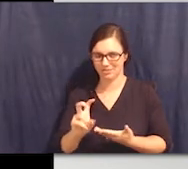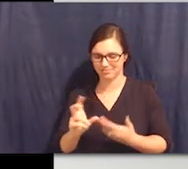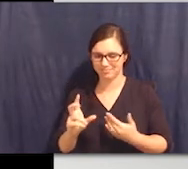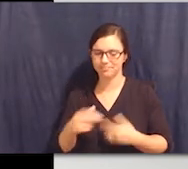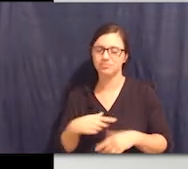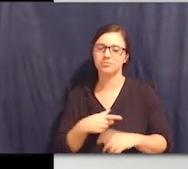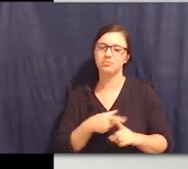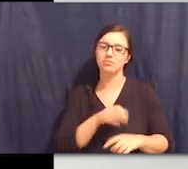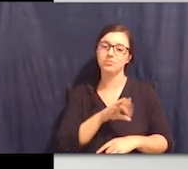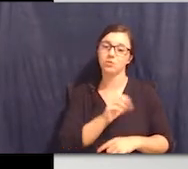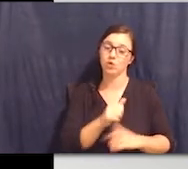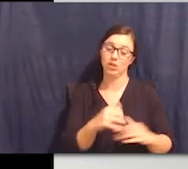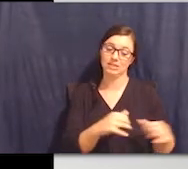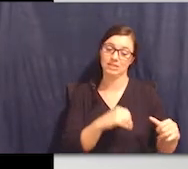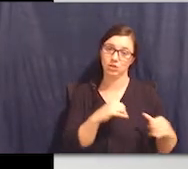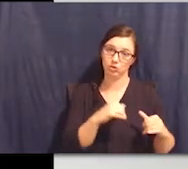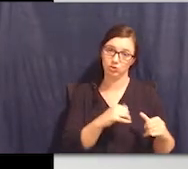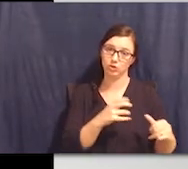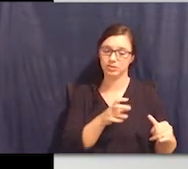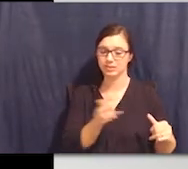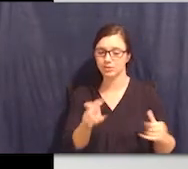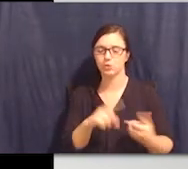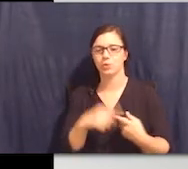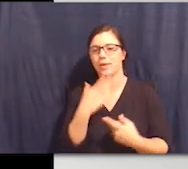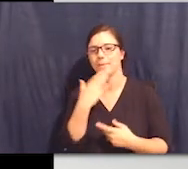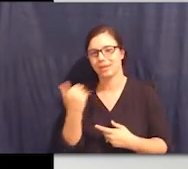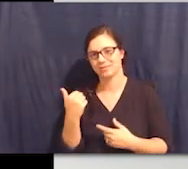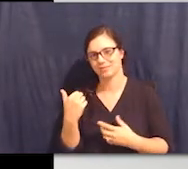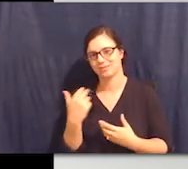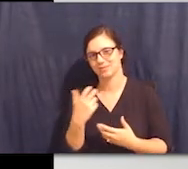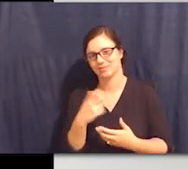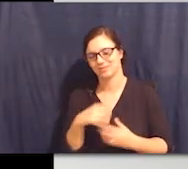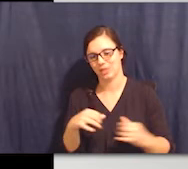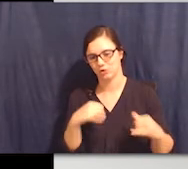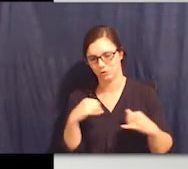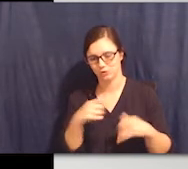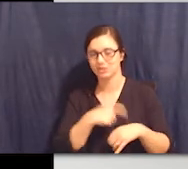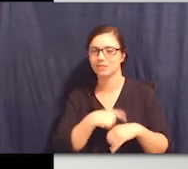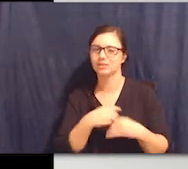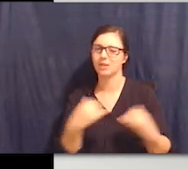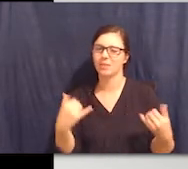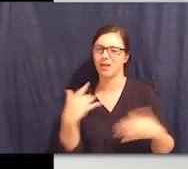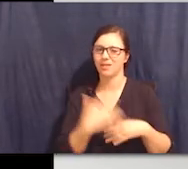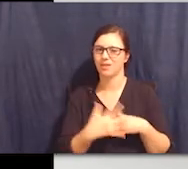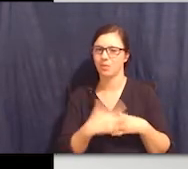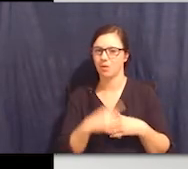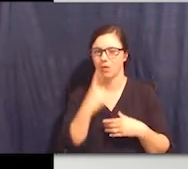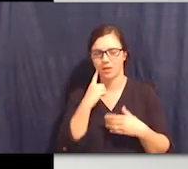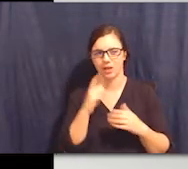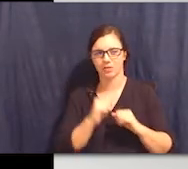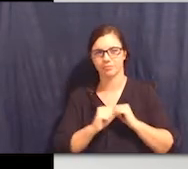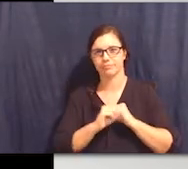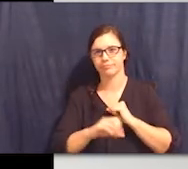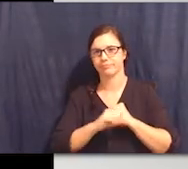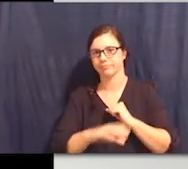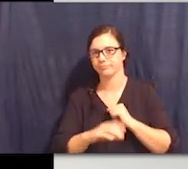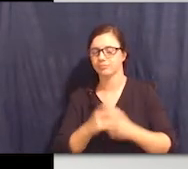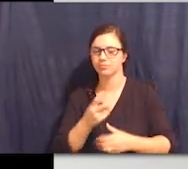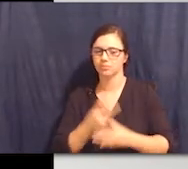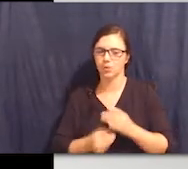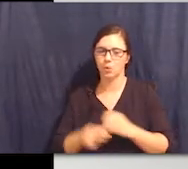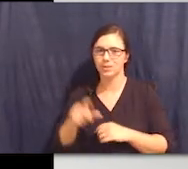We are moving from our Florida standards to the BEST standards. This is that timeline that's available and I think highly publicized on both